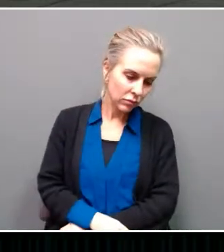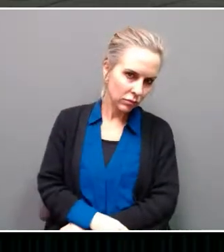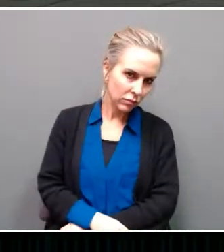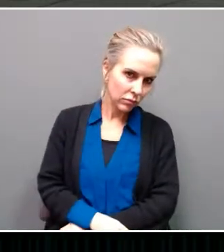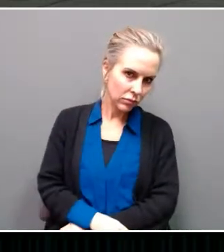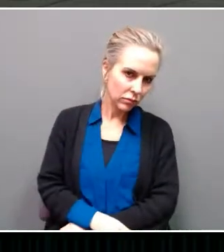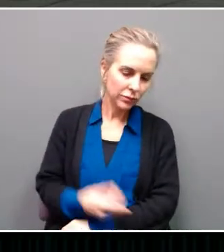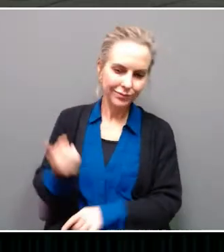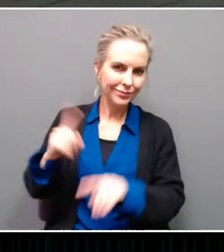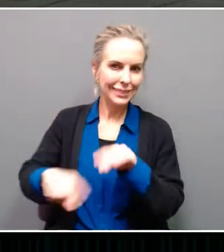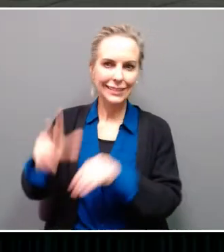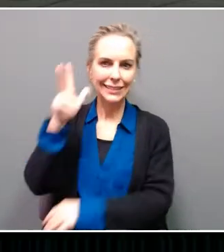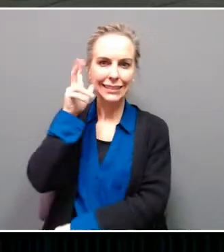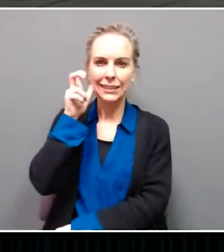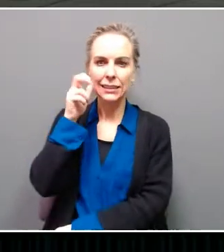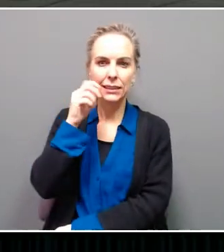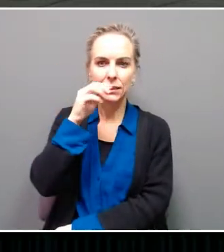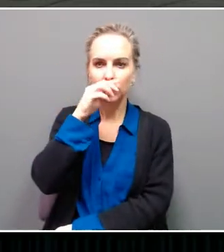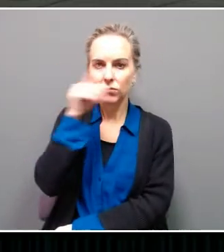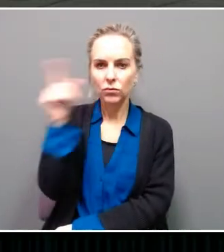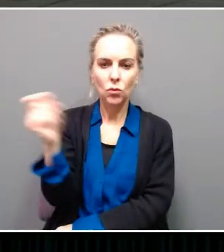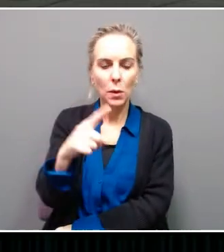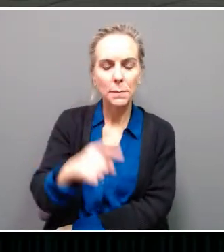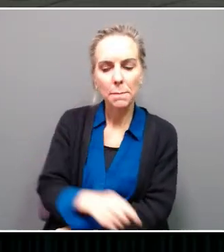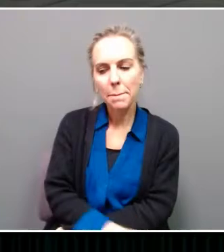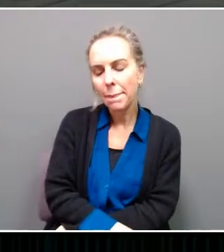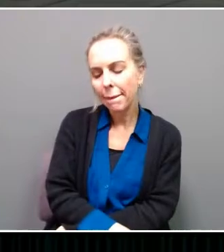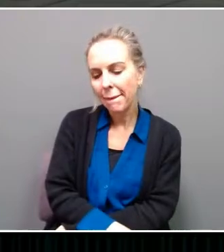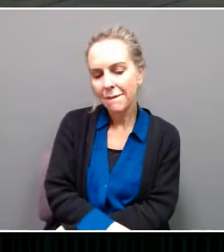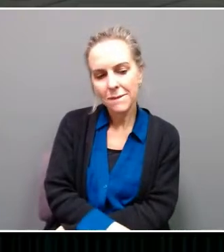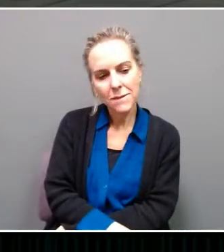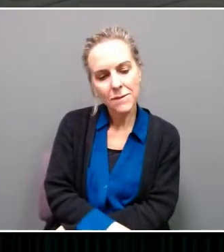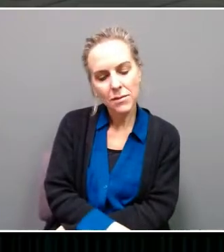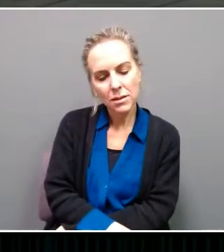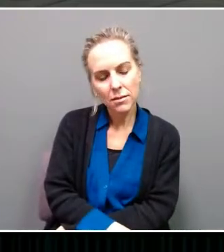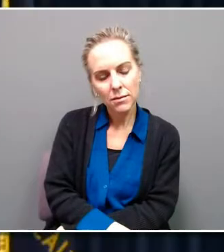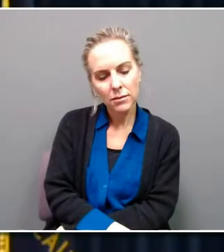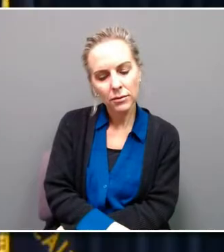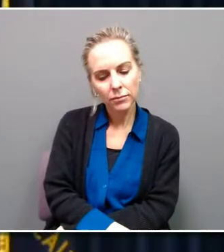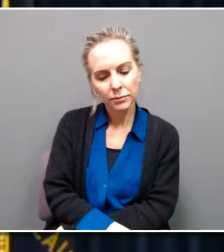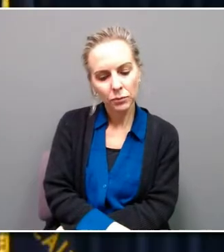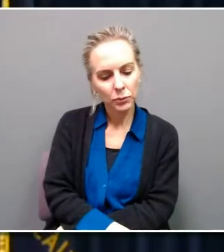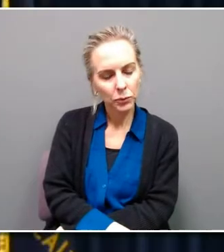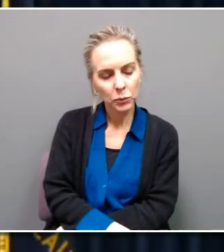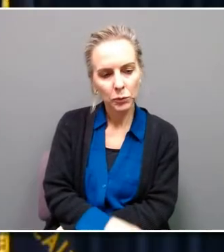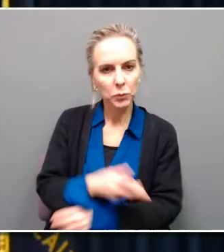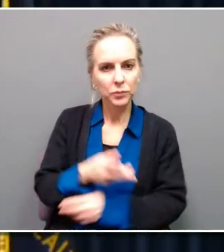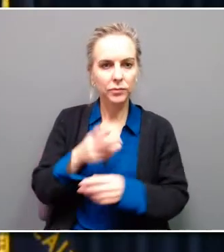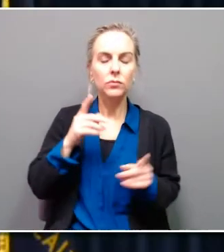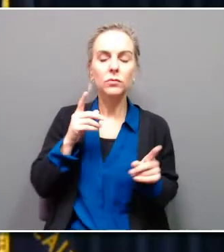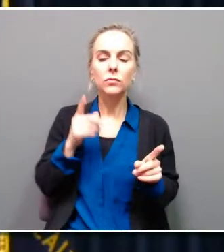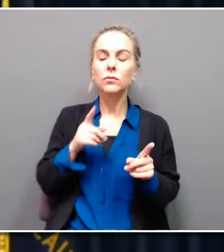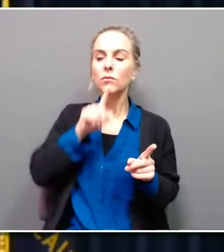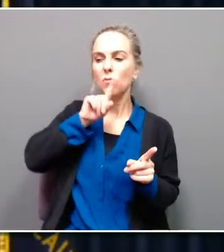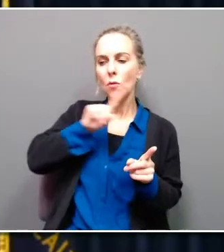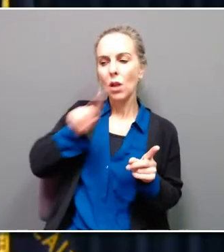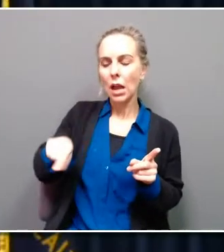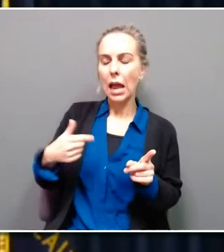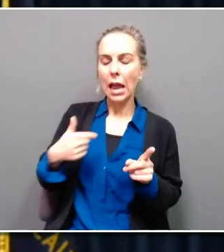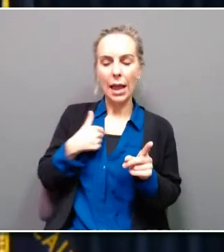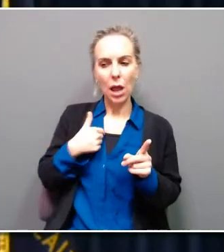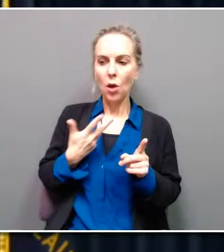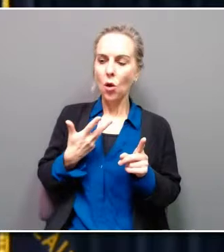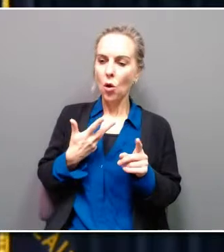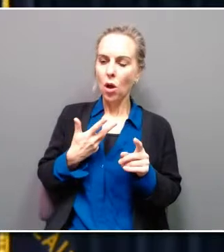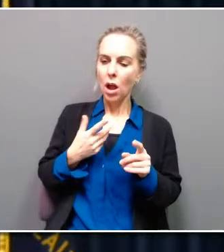Georgetown Toyota plant. What are your thoughts on this effort, and are you supportive of it? Well, I am a